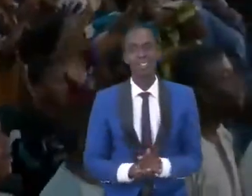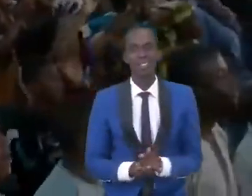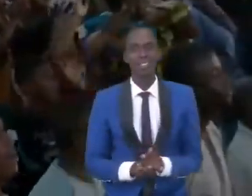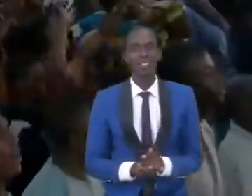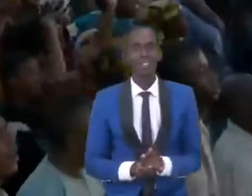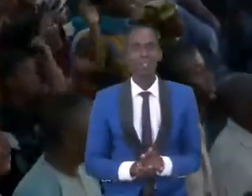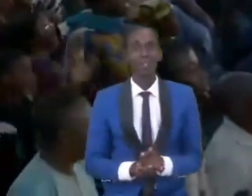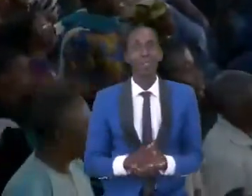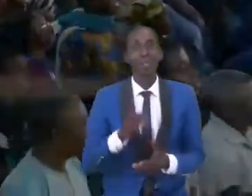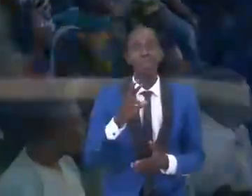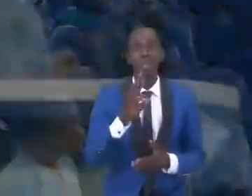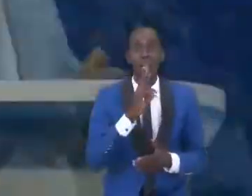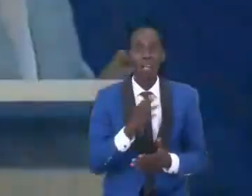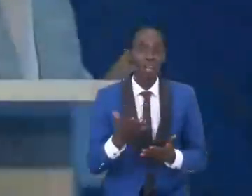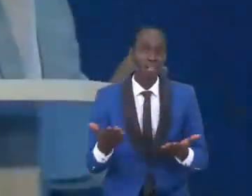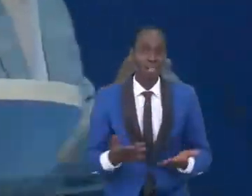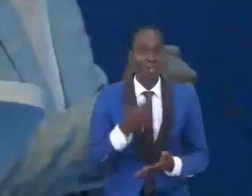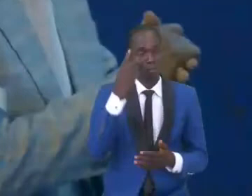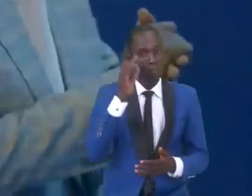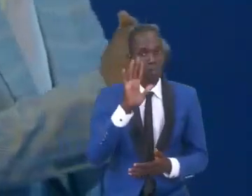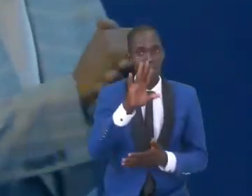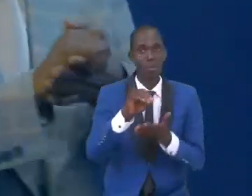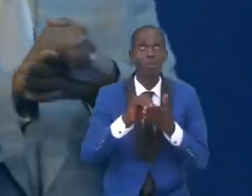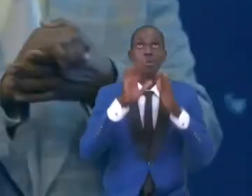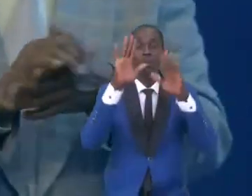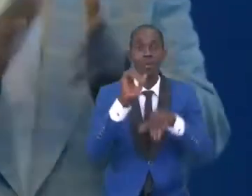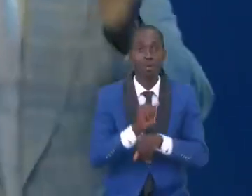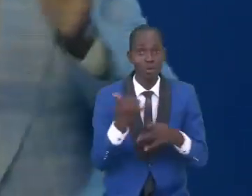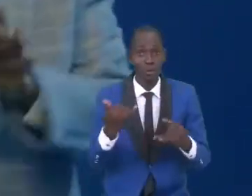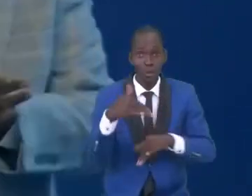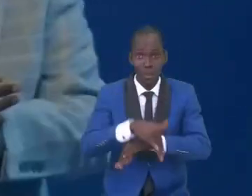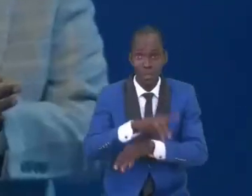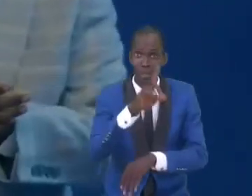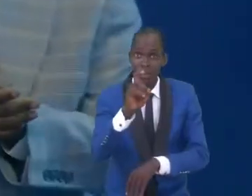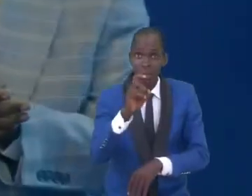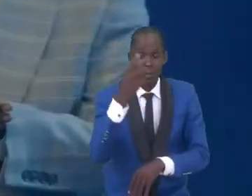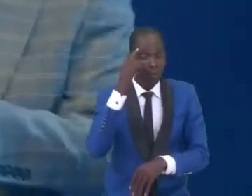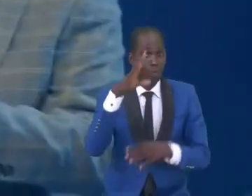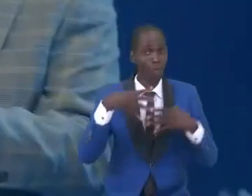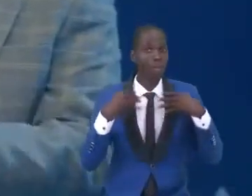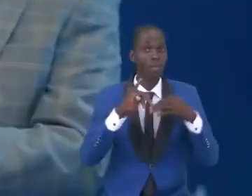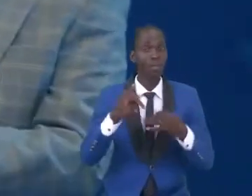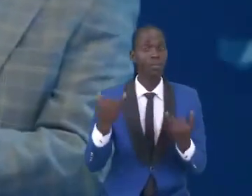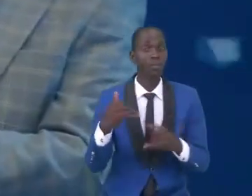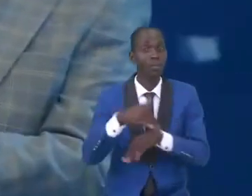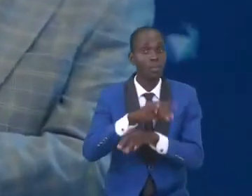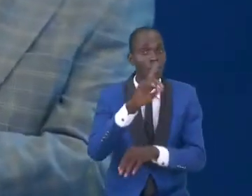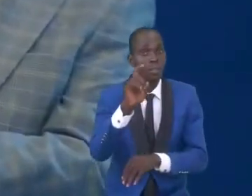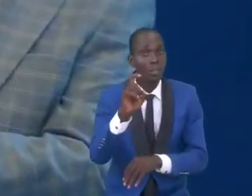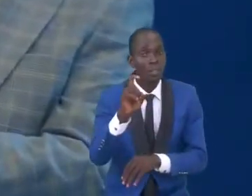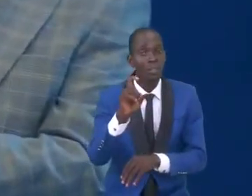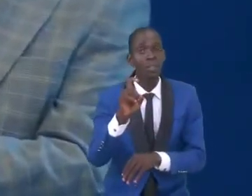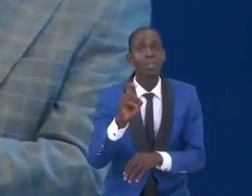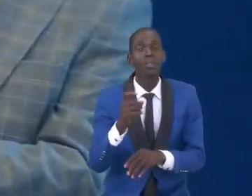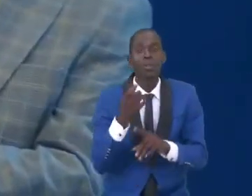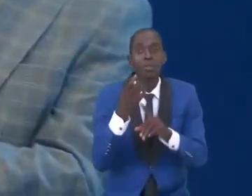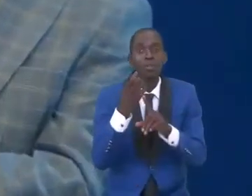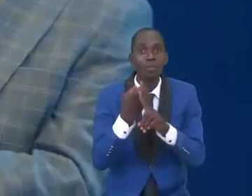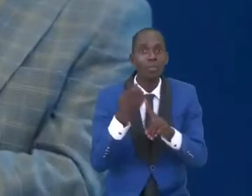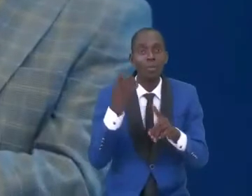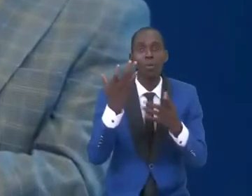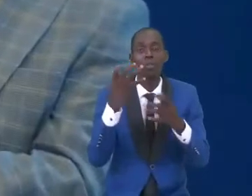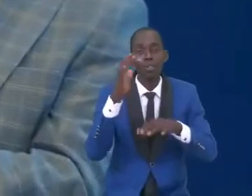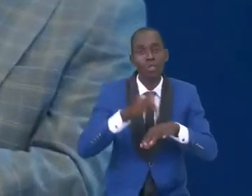You are here for your miracle tonight, for your healing tonight, for the touch of heaven upon